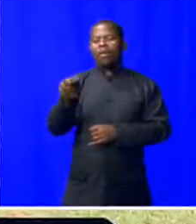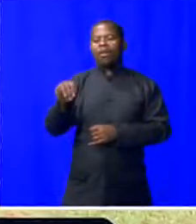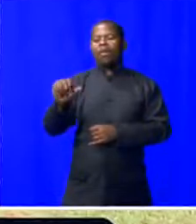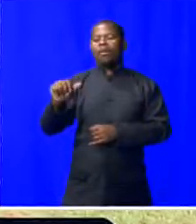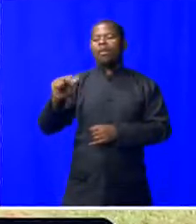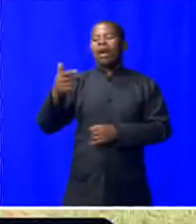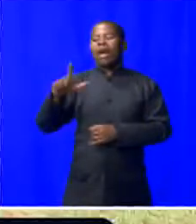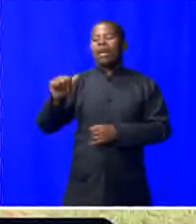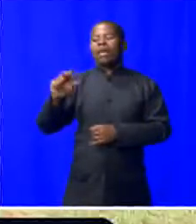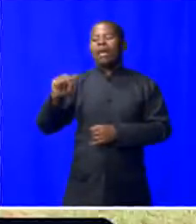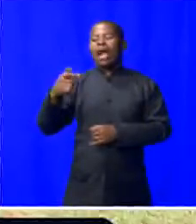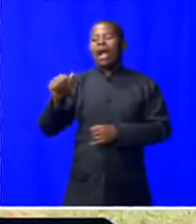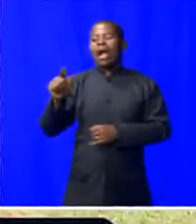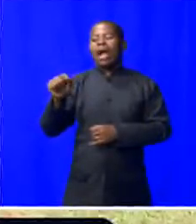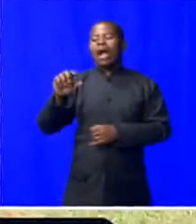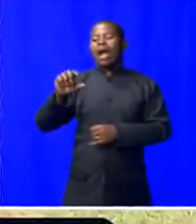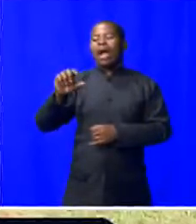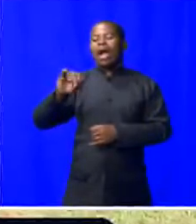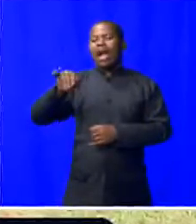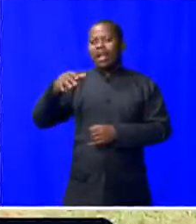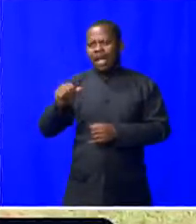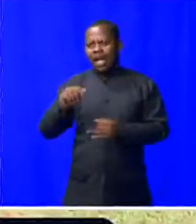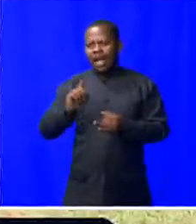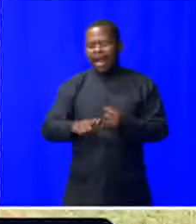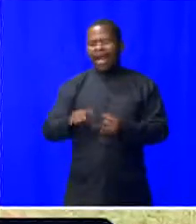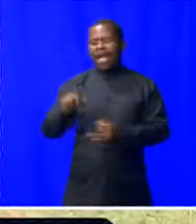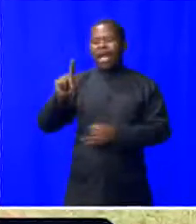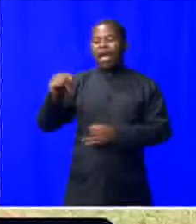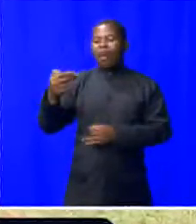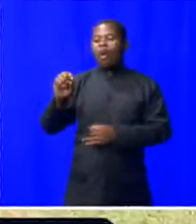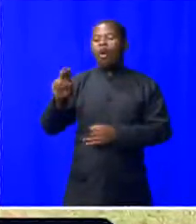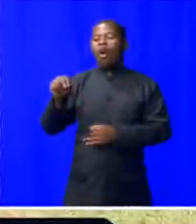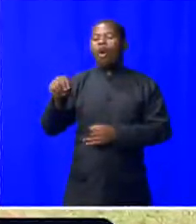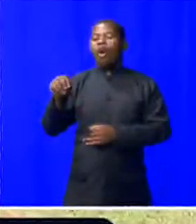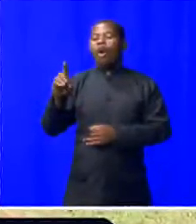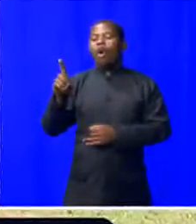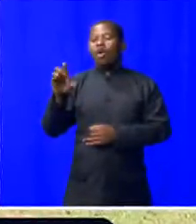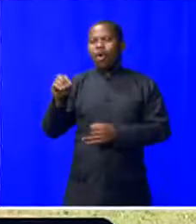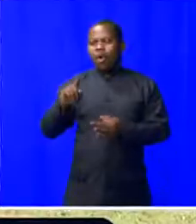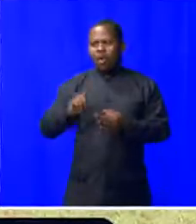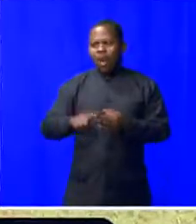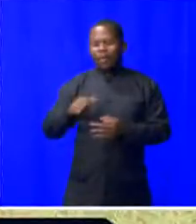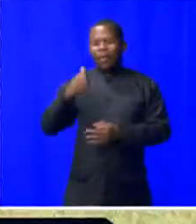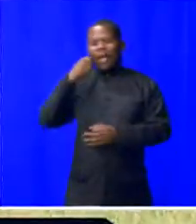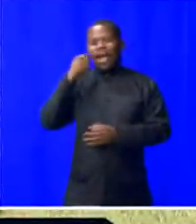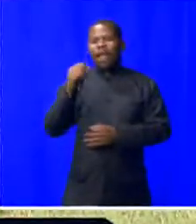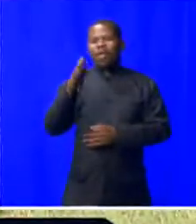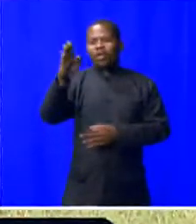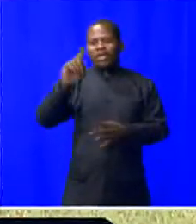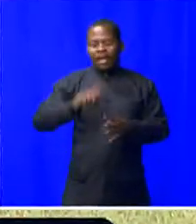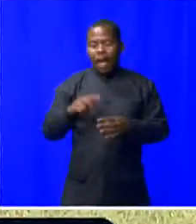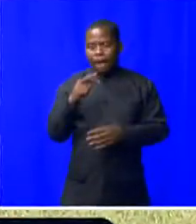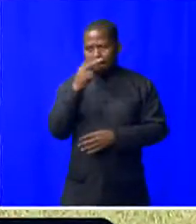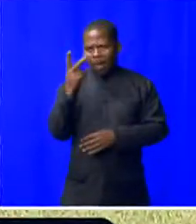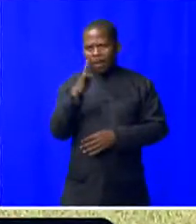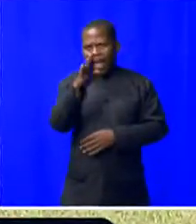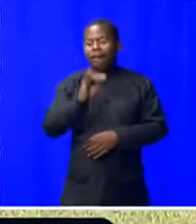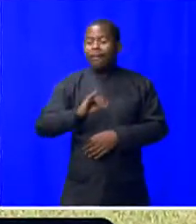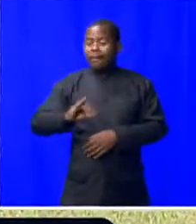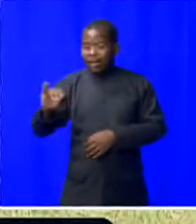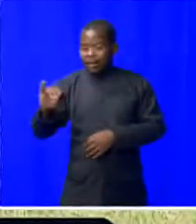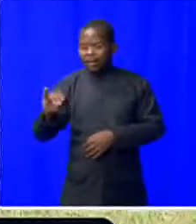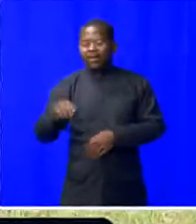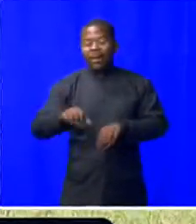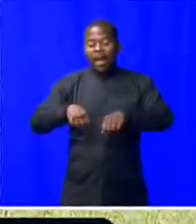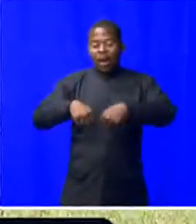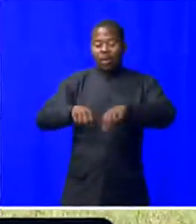Mahlangatsha, Ndondozi, Phondo, Nkomiyahlaba, Khanyeni nasemafutheni. Lesikubonile ke Lulu sicale khona inkundleni yasemafutheni. Inkundla